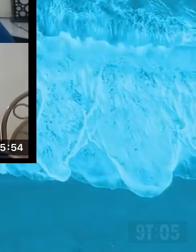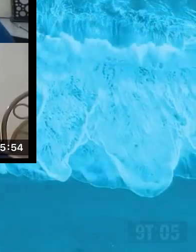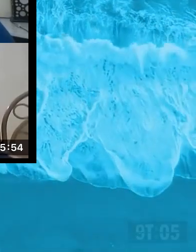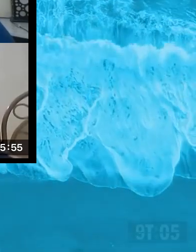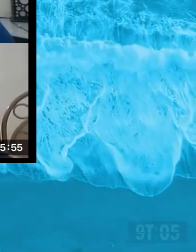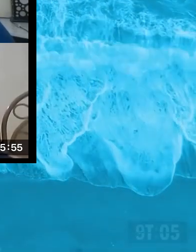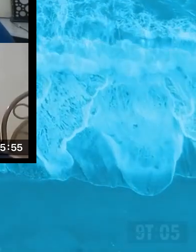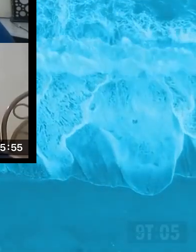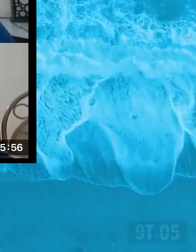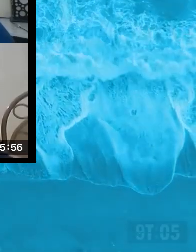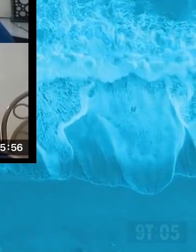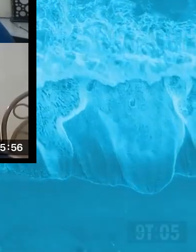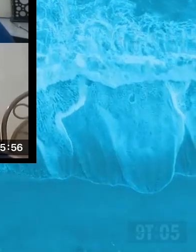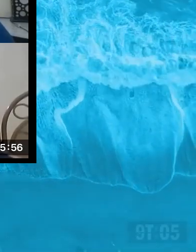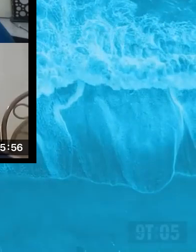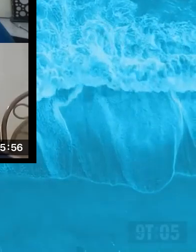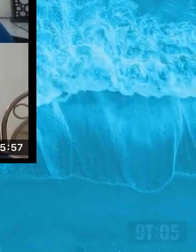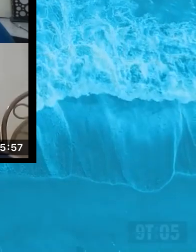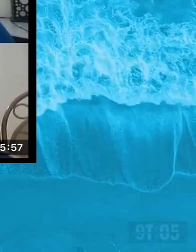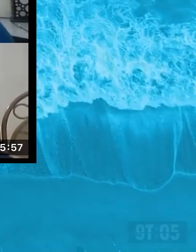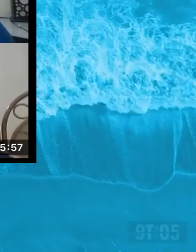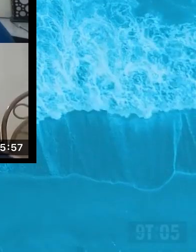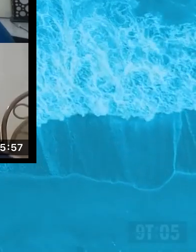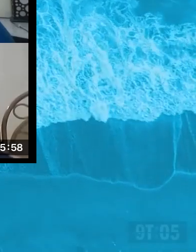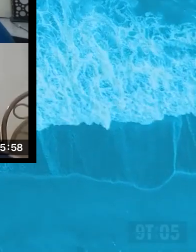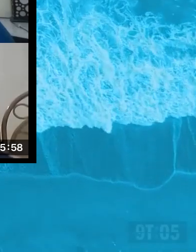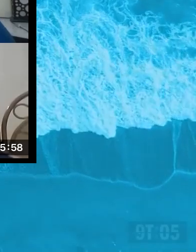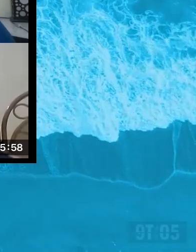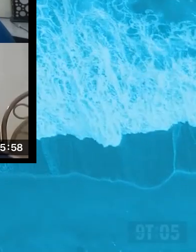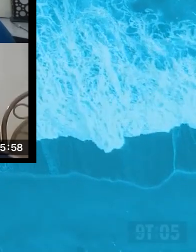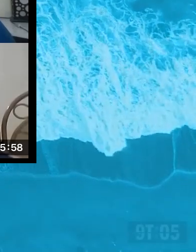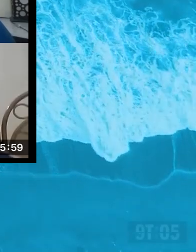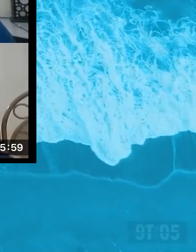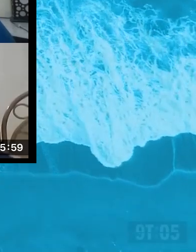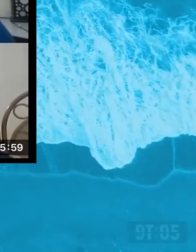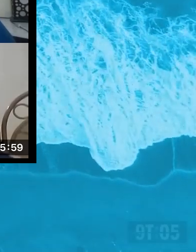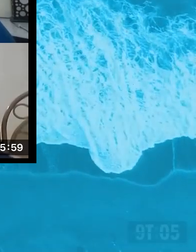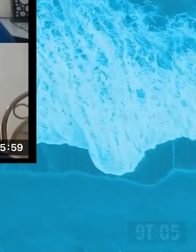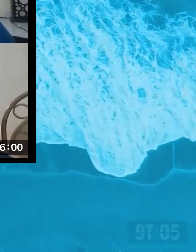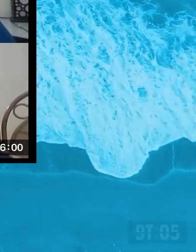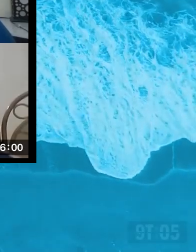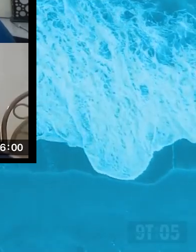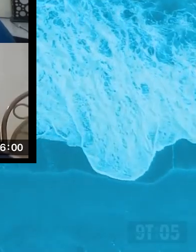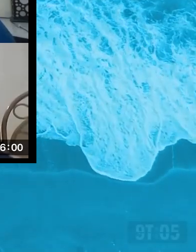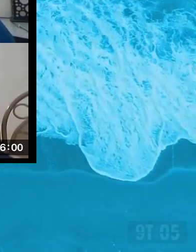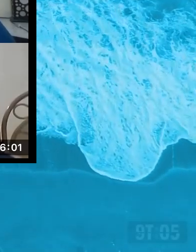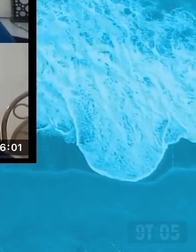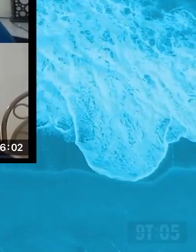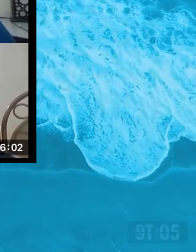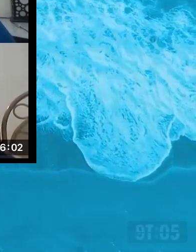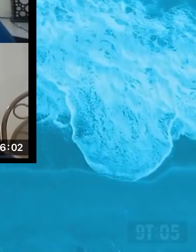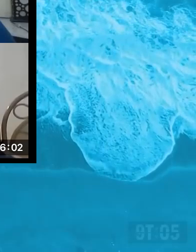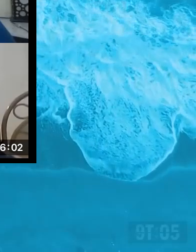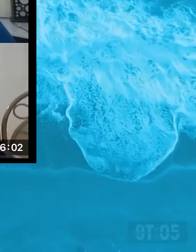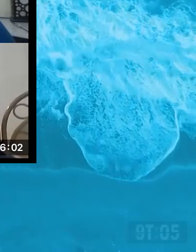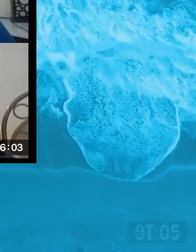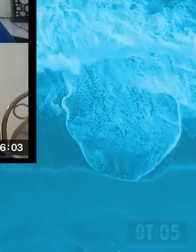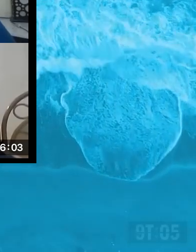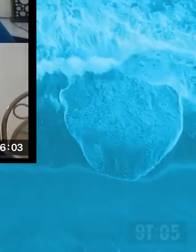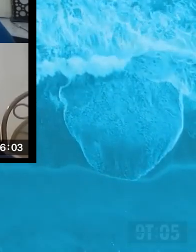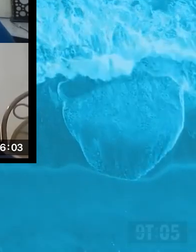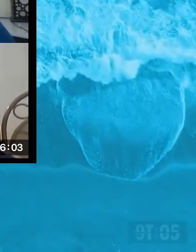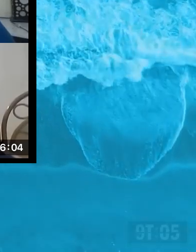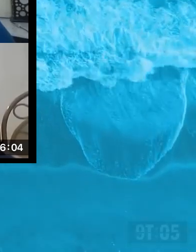with the truth. Love bears all things. Love believes all things. Love hopes